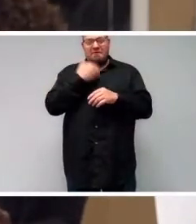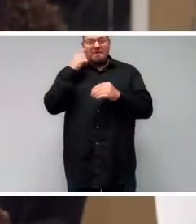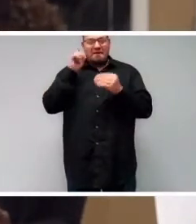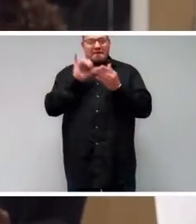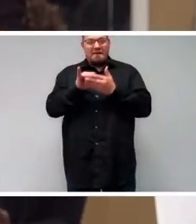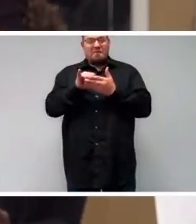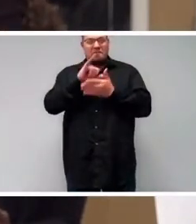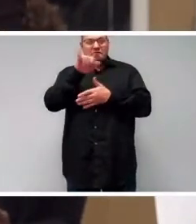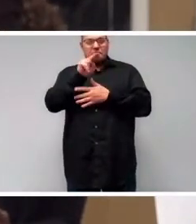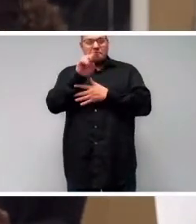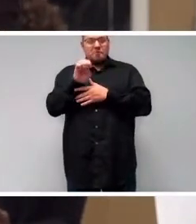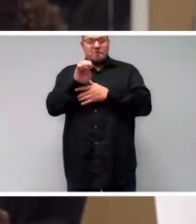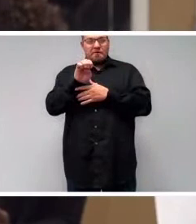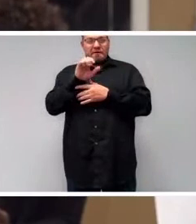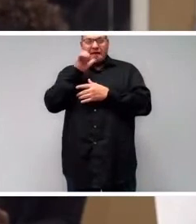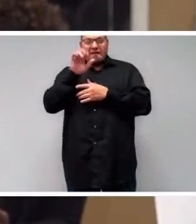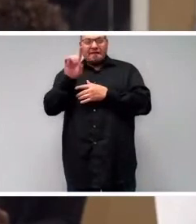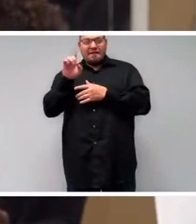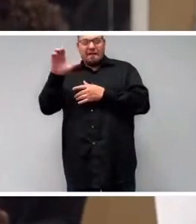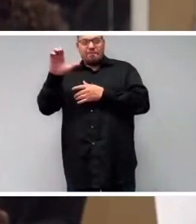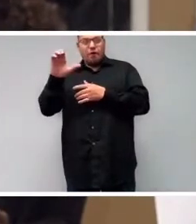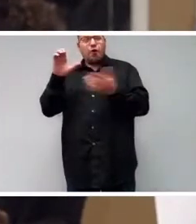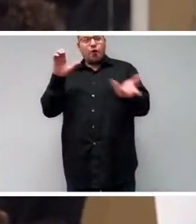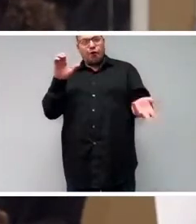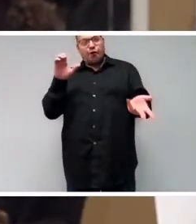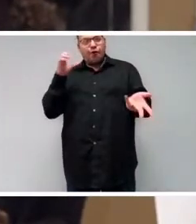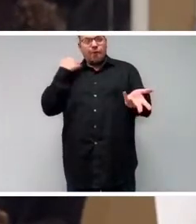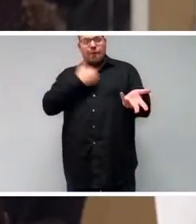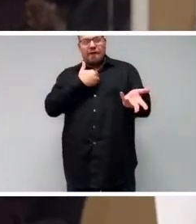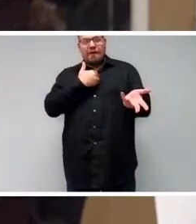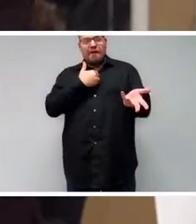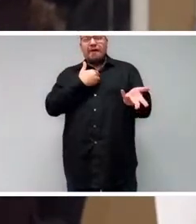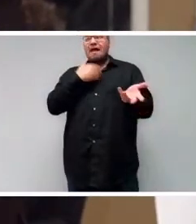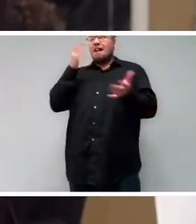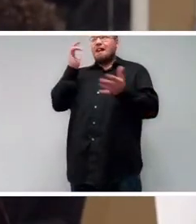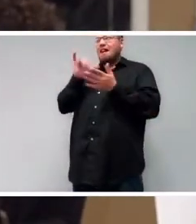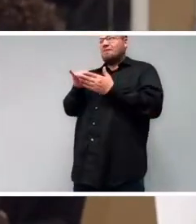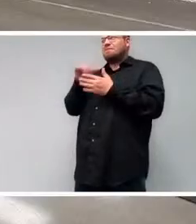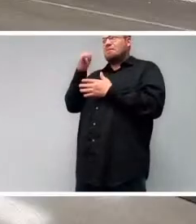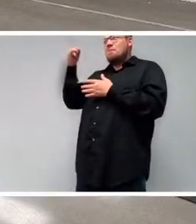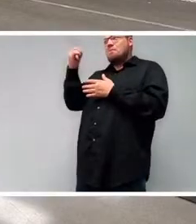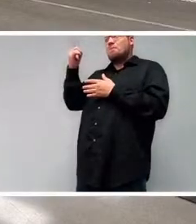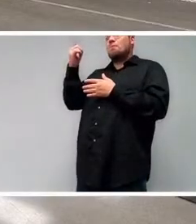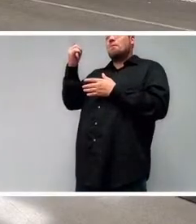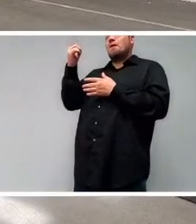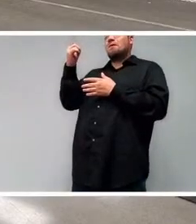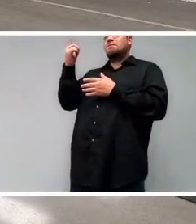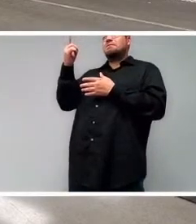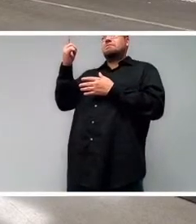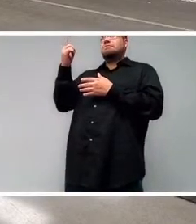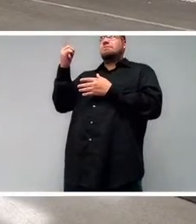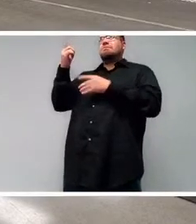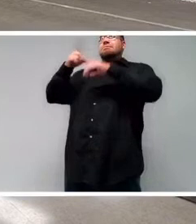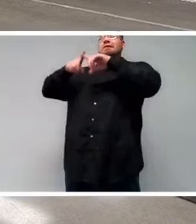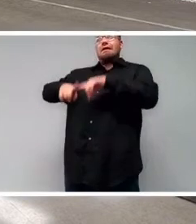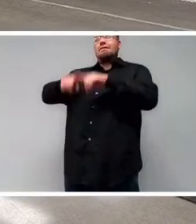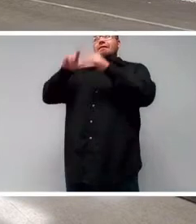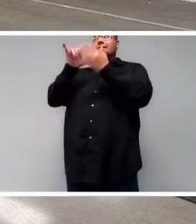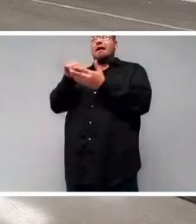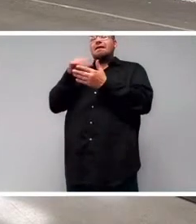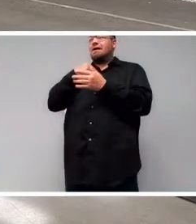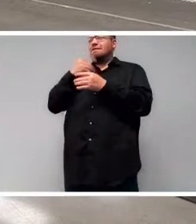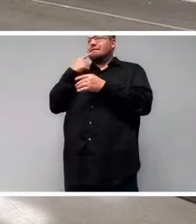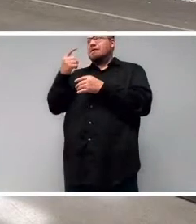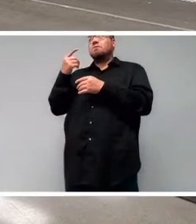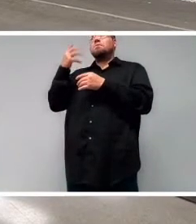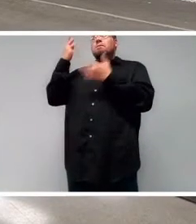June, not December. So that was the one condition I put on it, was it? That was the only condition I put. Yeah. It will wrap